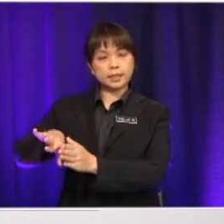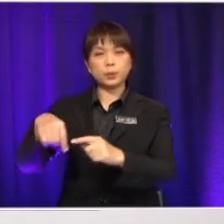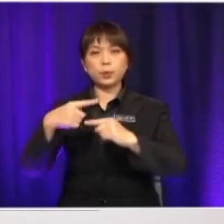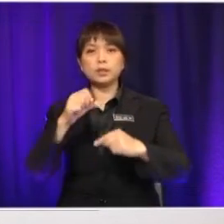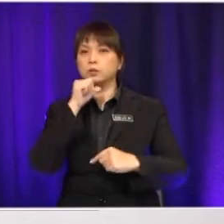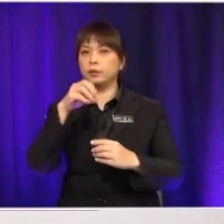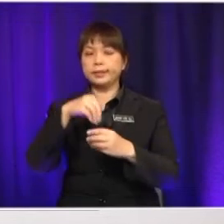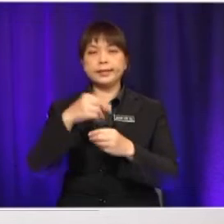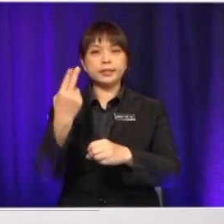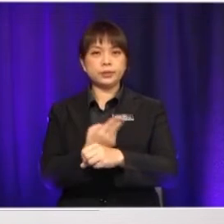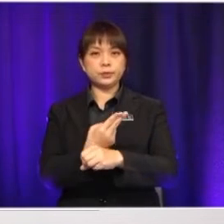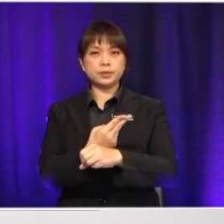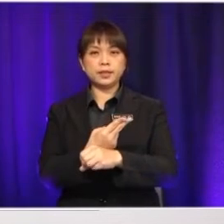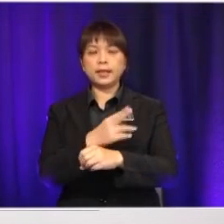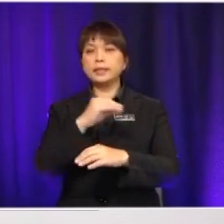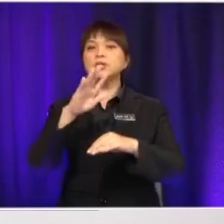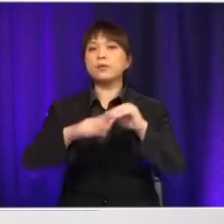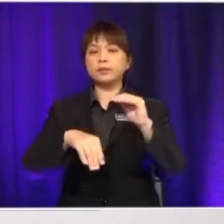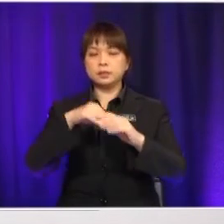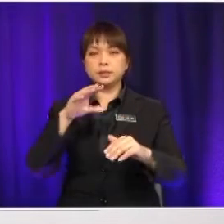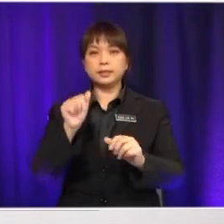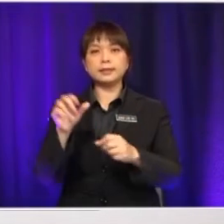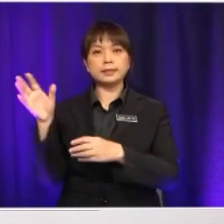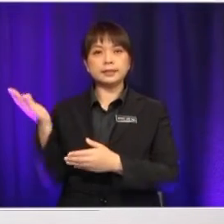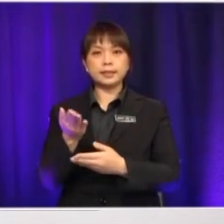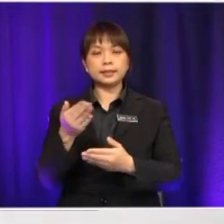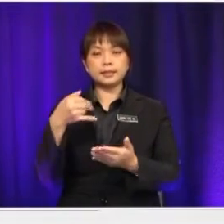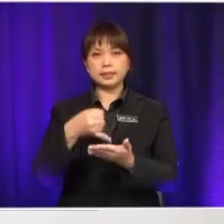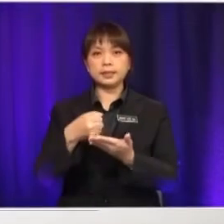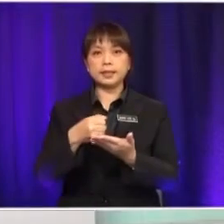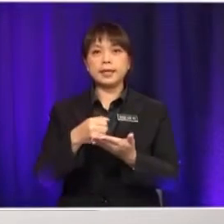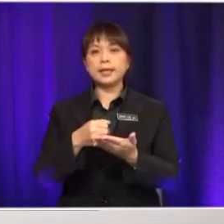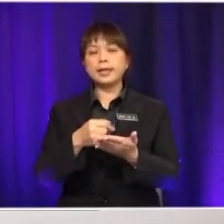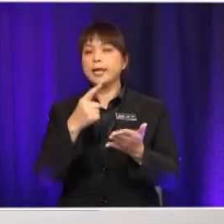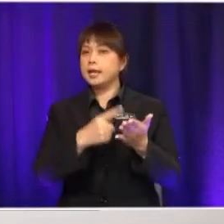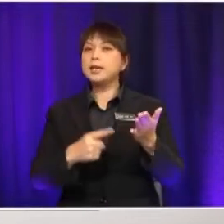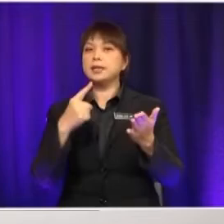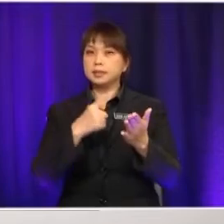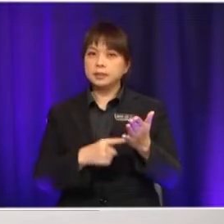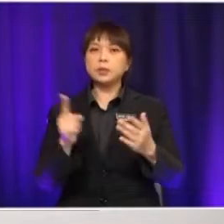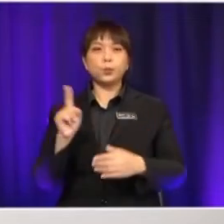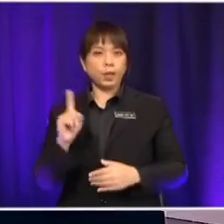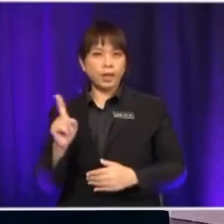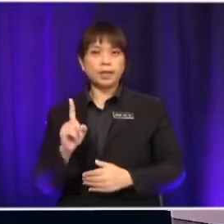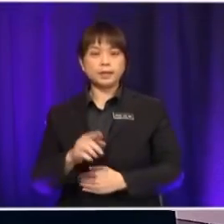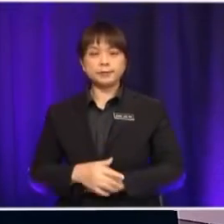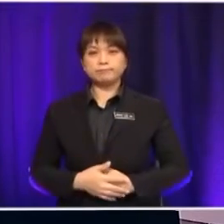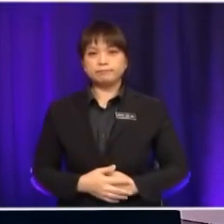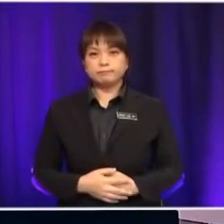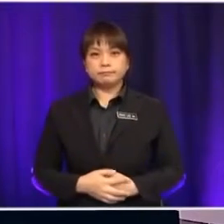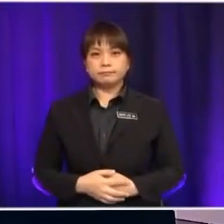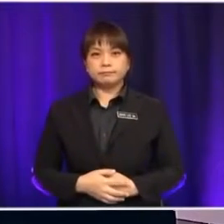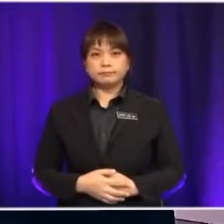portable. Therefore, I can take it anywhere I like. All right, okay, so he now is also preferred to use